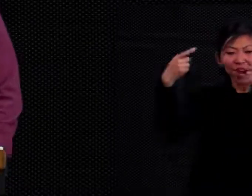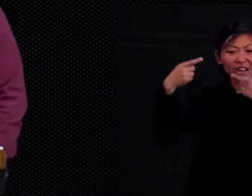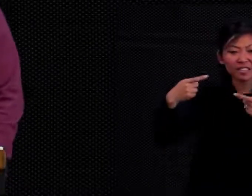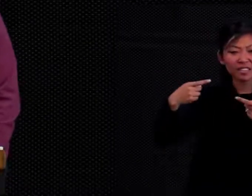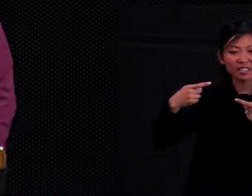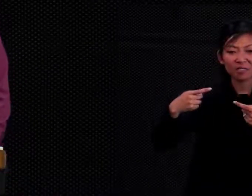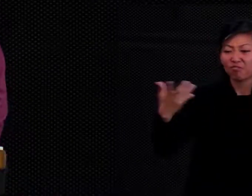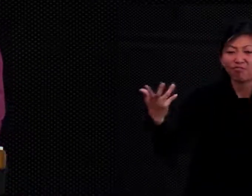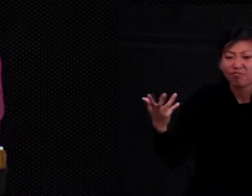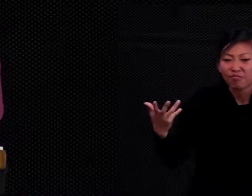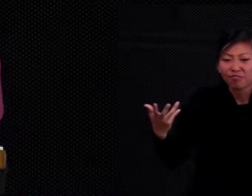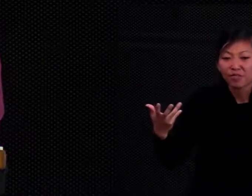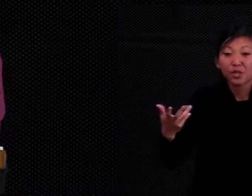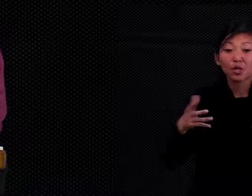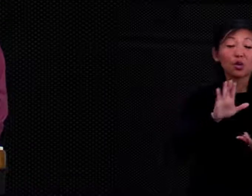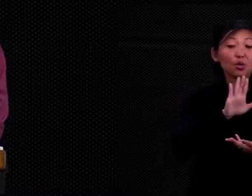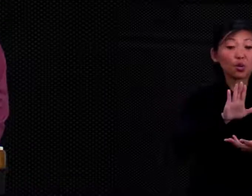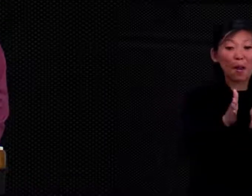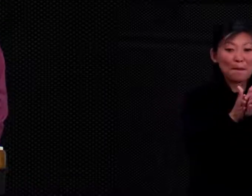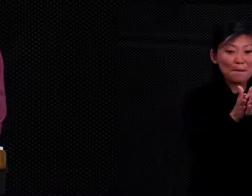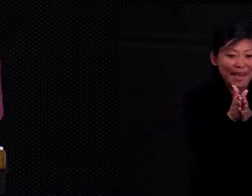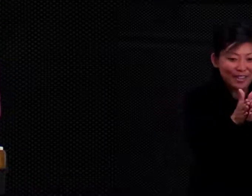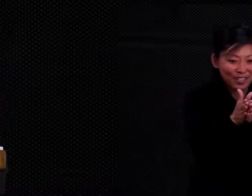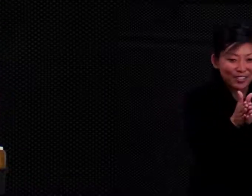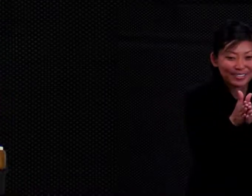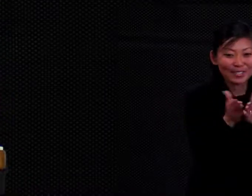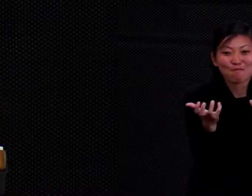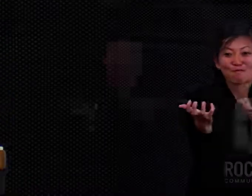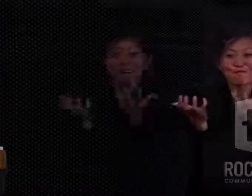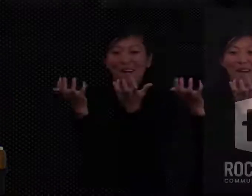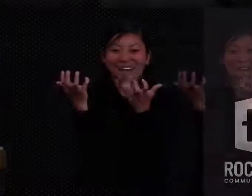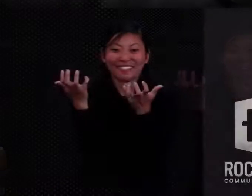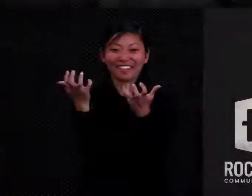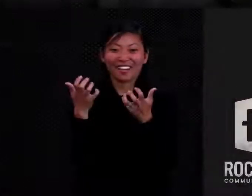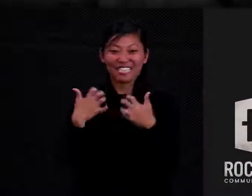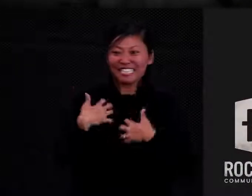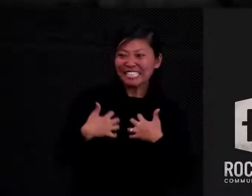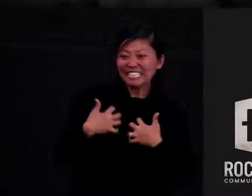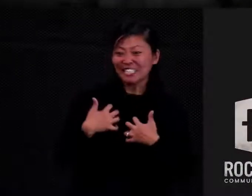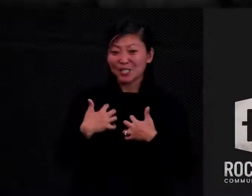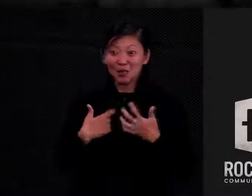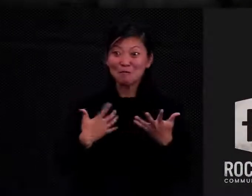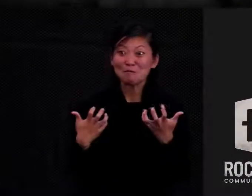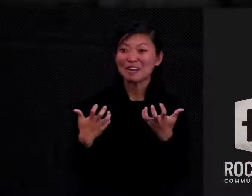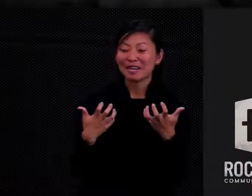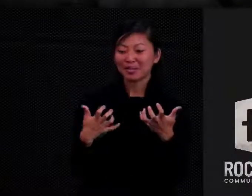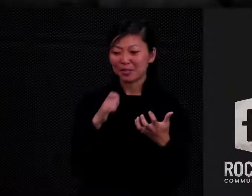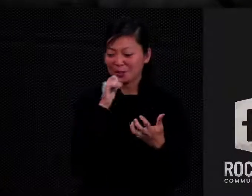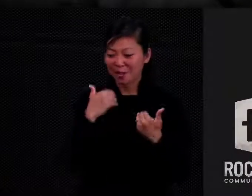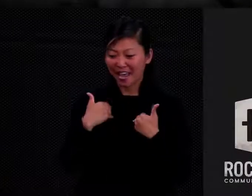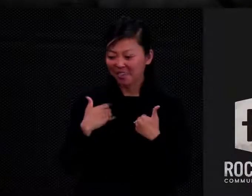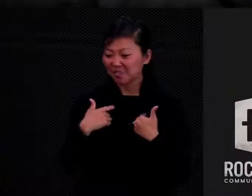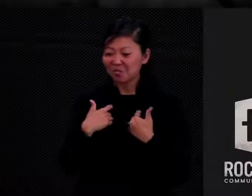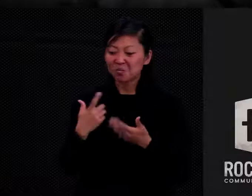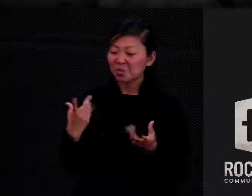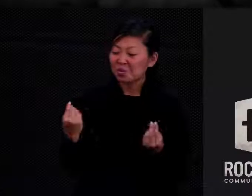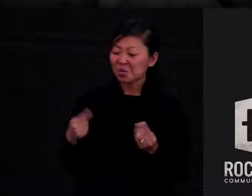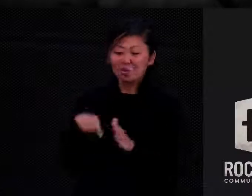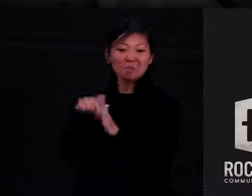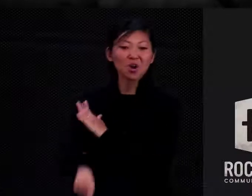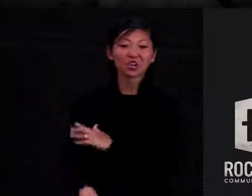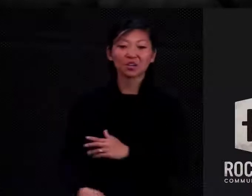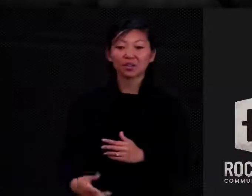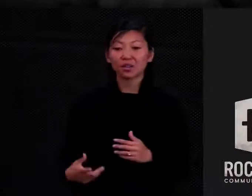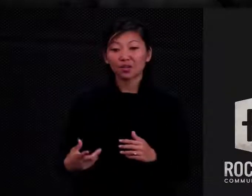not this, that your passions are at war within you? You desire and do not have, so you murder. You covet and